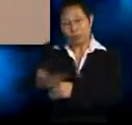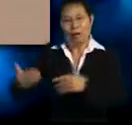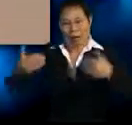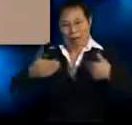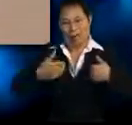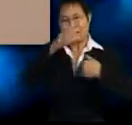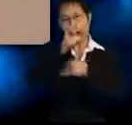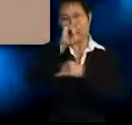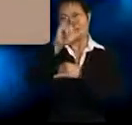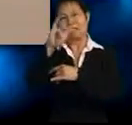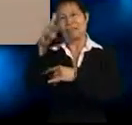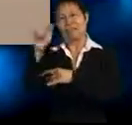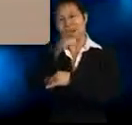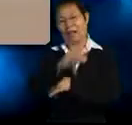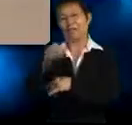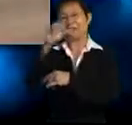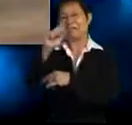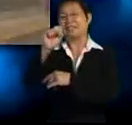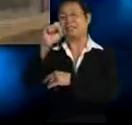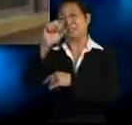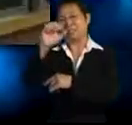as silica and silicate.